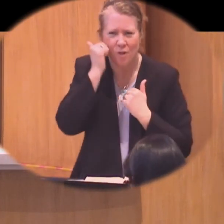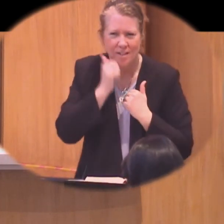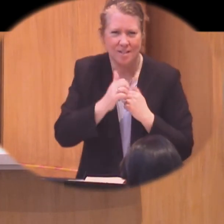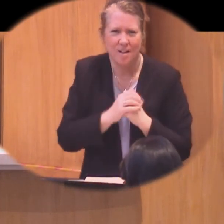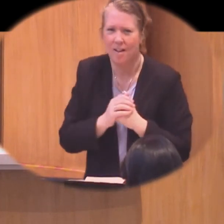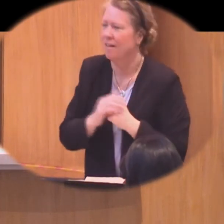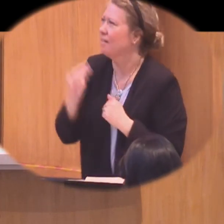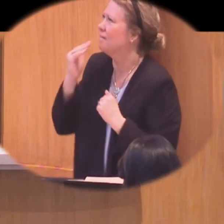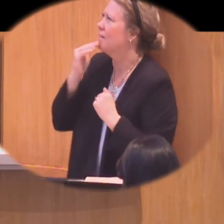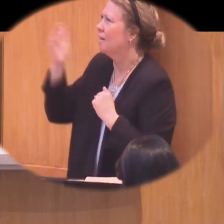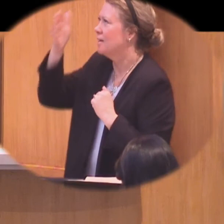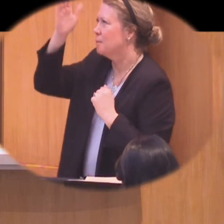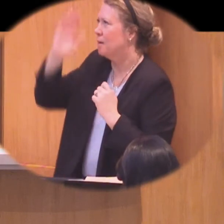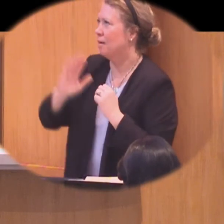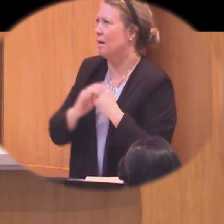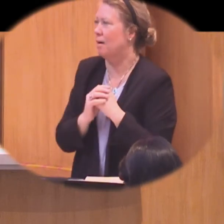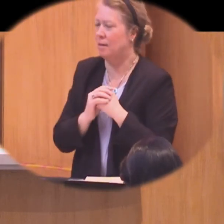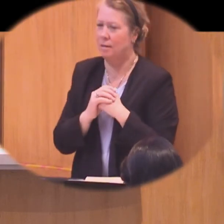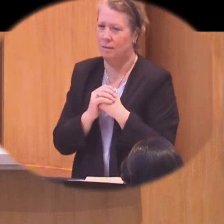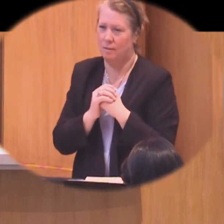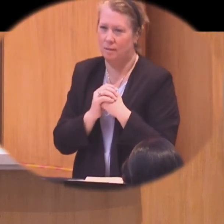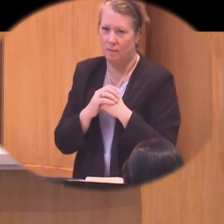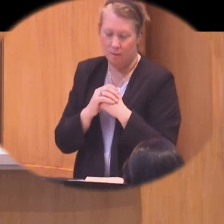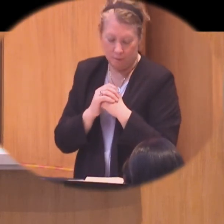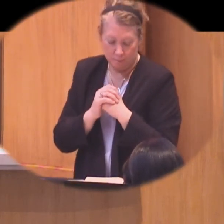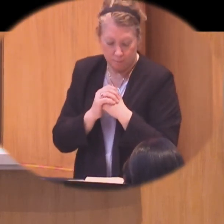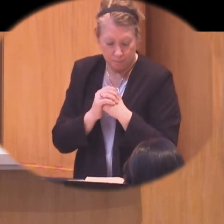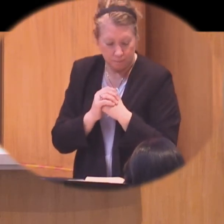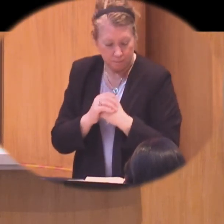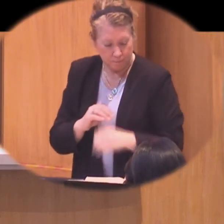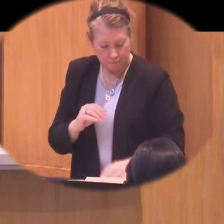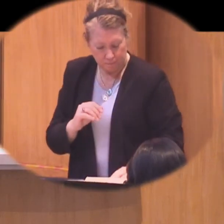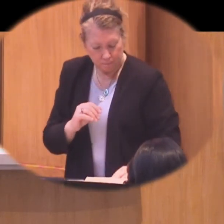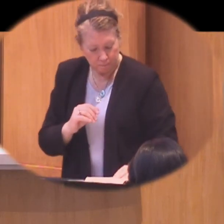Thanks be to God. Please join us in our closing